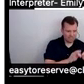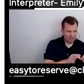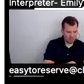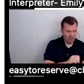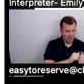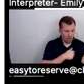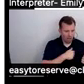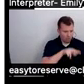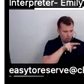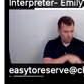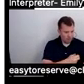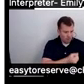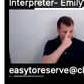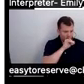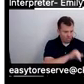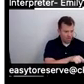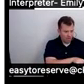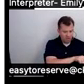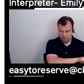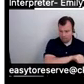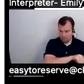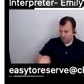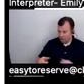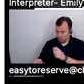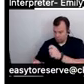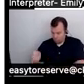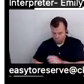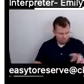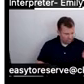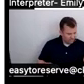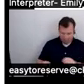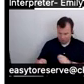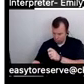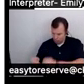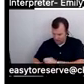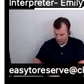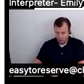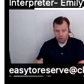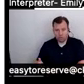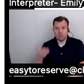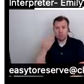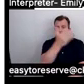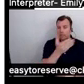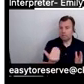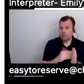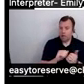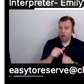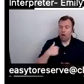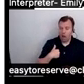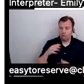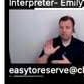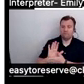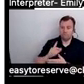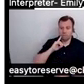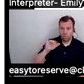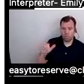would suggest you take a look at that if this is of interest to you. And after you get that summary statement, you see what some of the flaws are, see